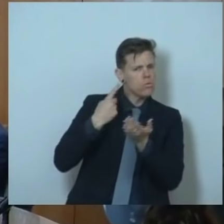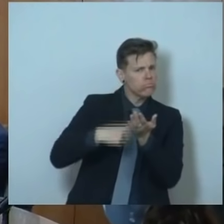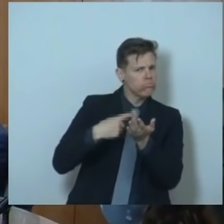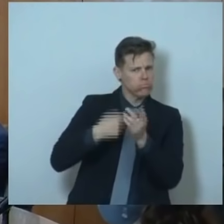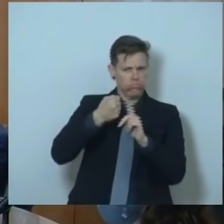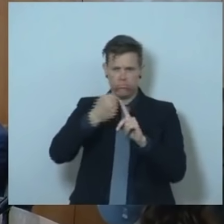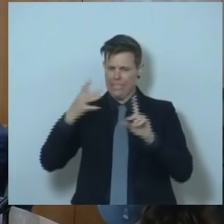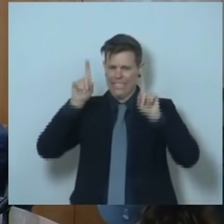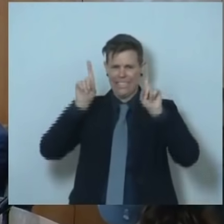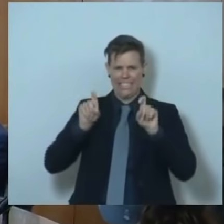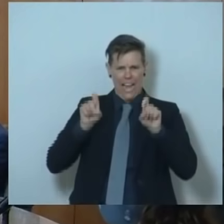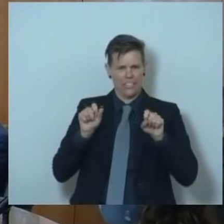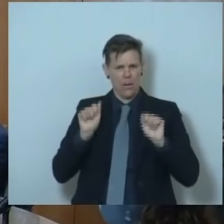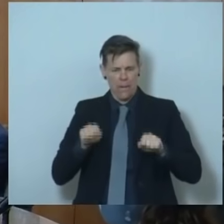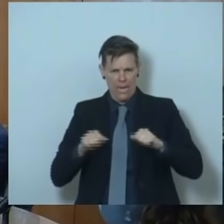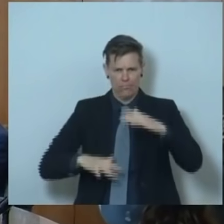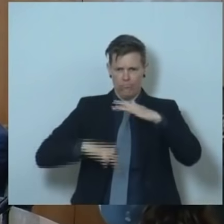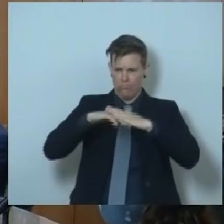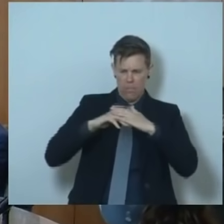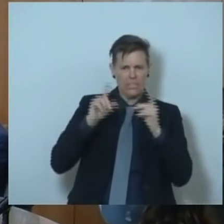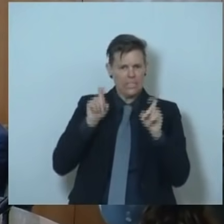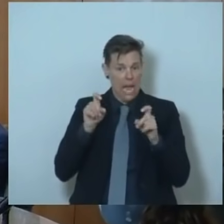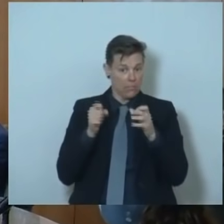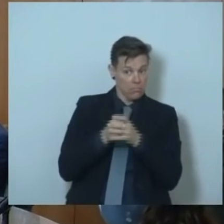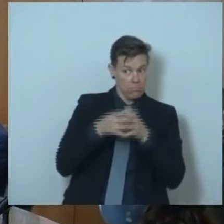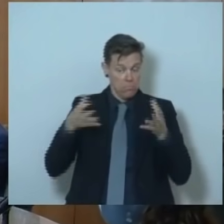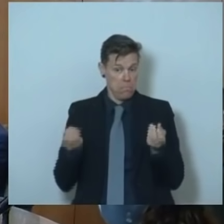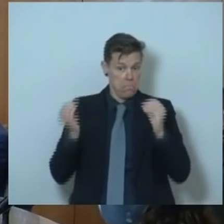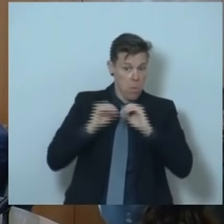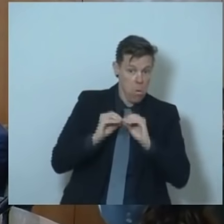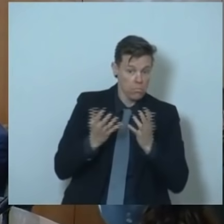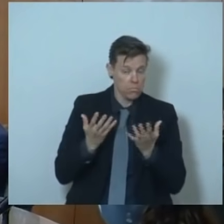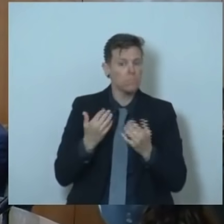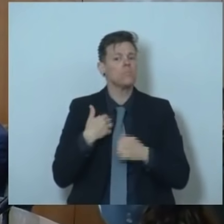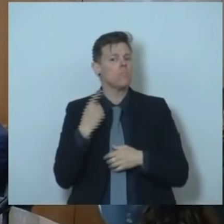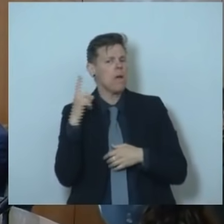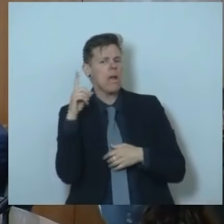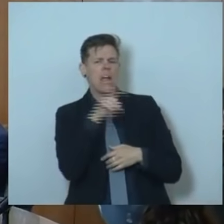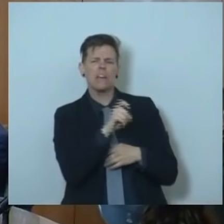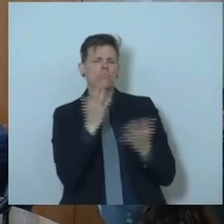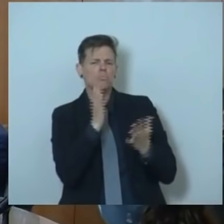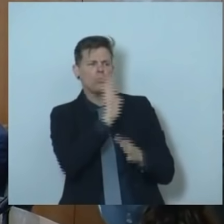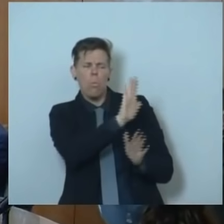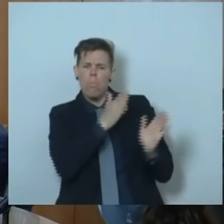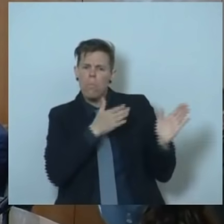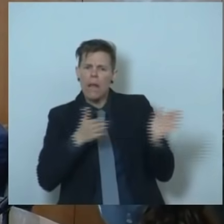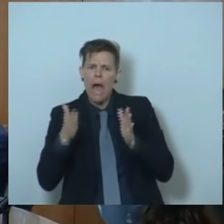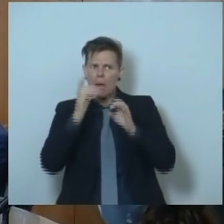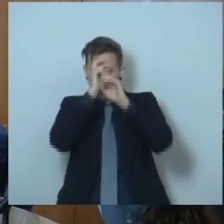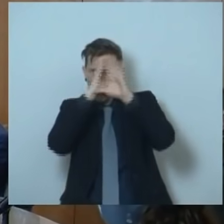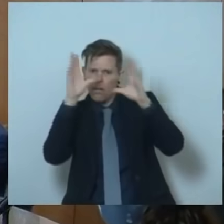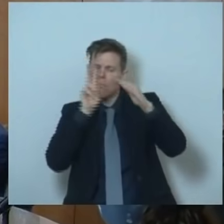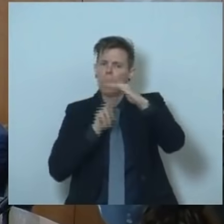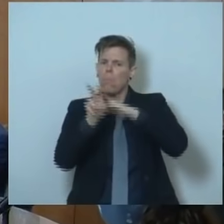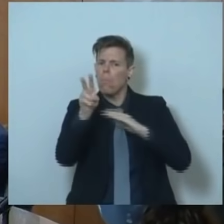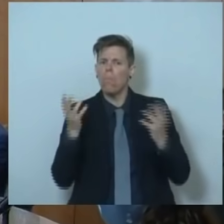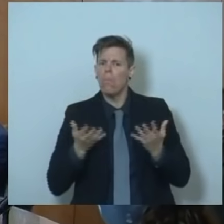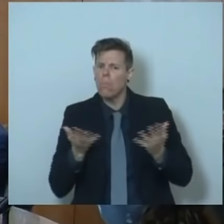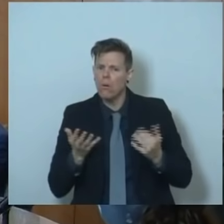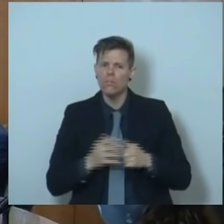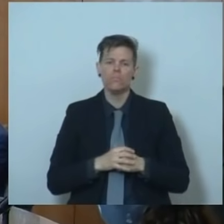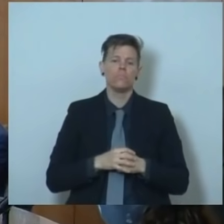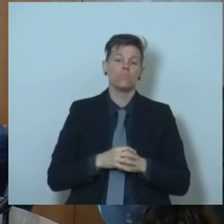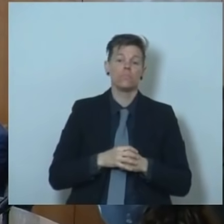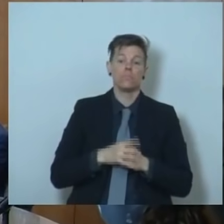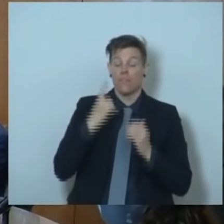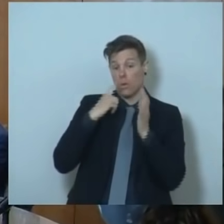testing in some areas in the state. Wanted to ask a little bit what plans are when it comes to a few different areas, specifically military